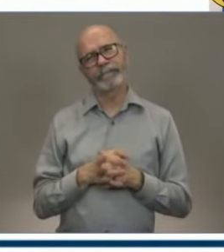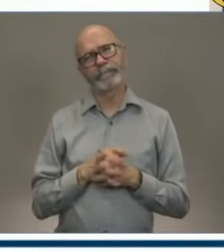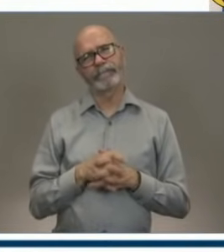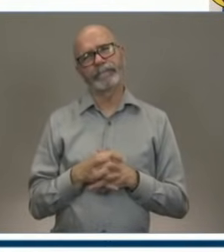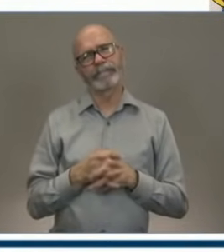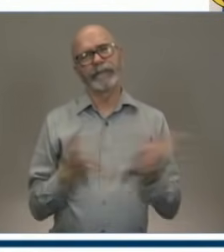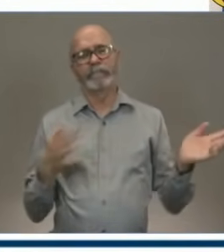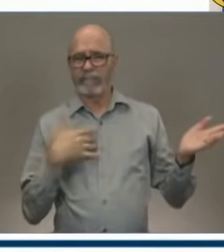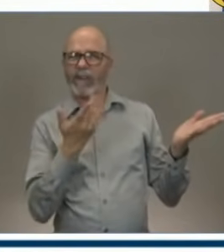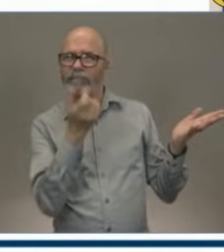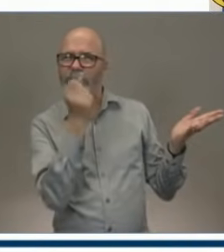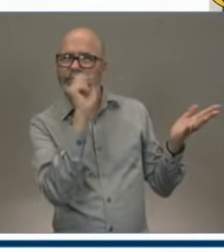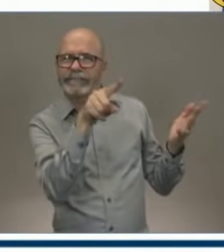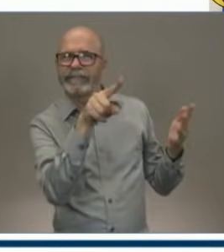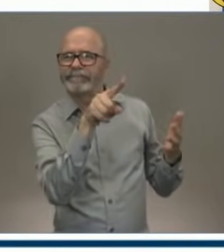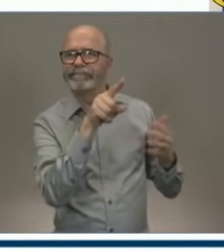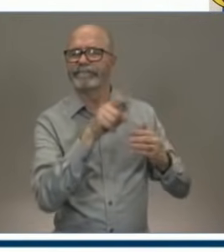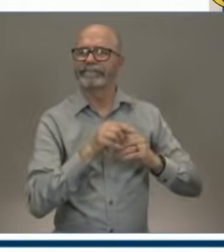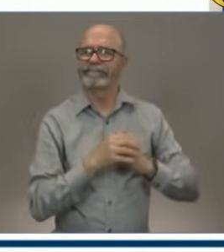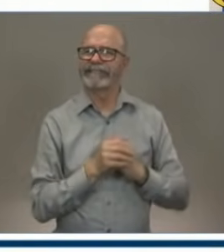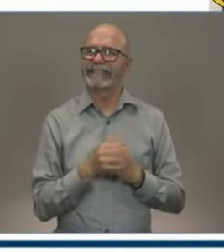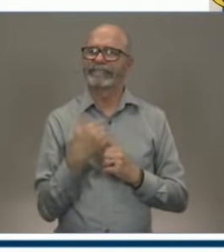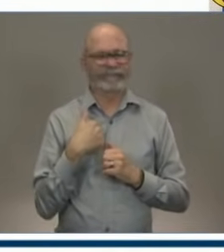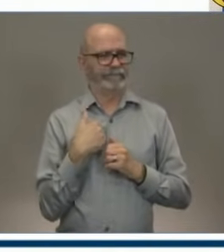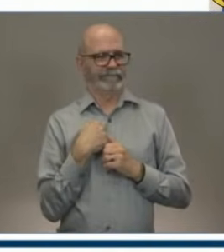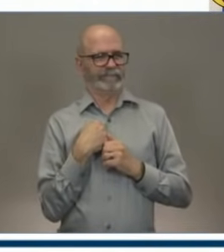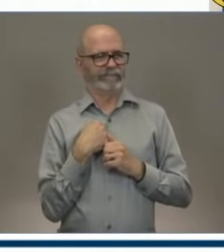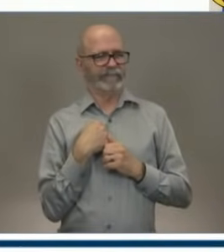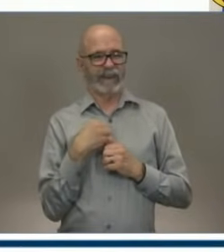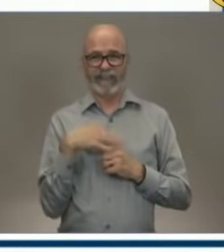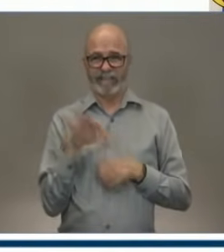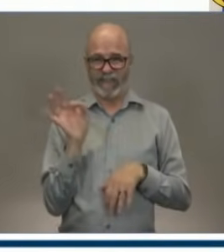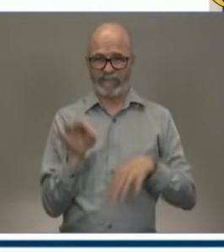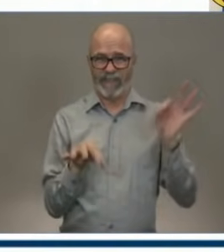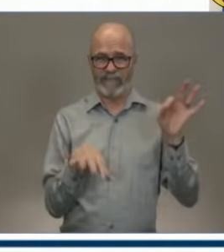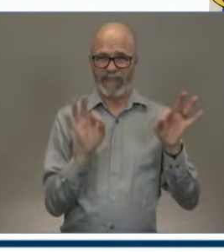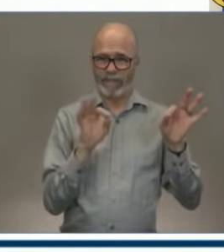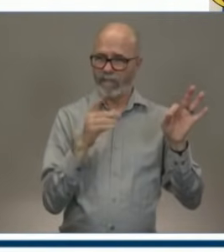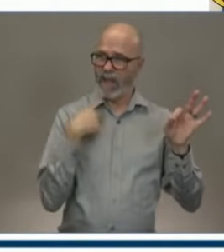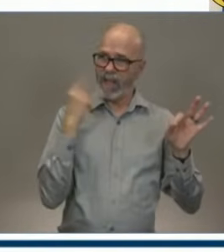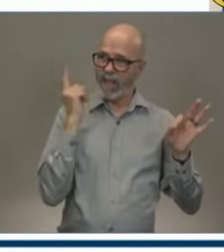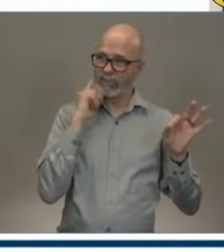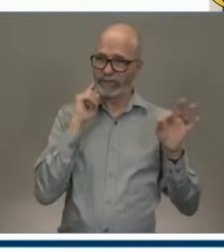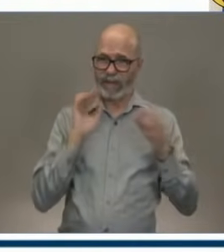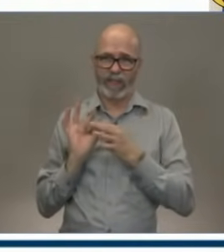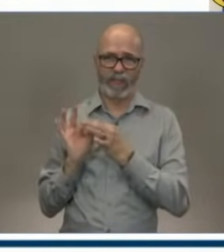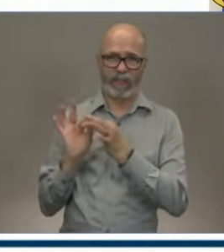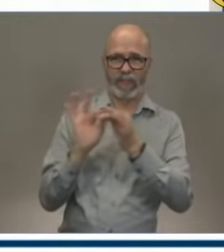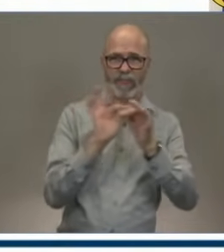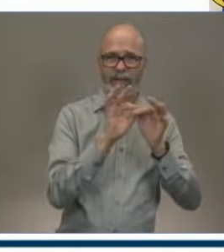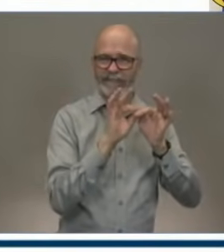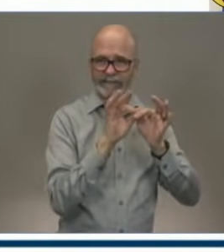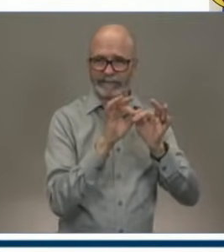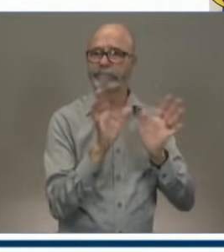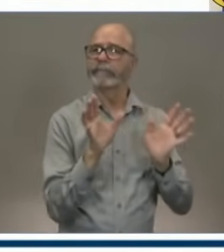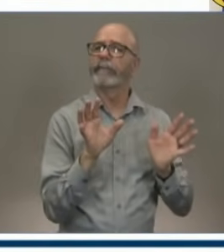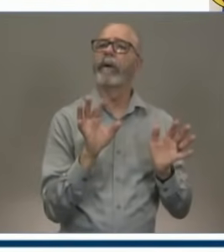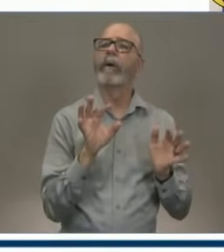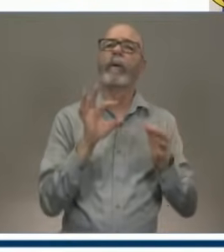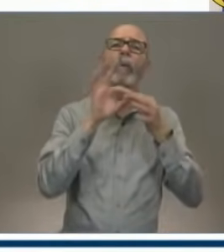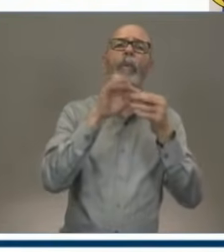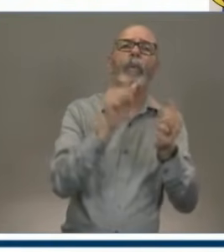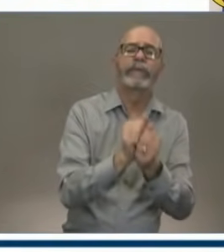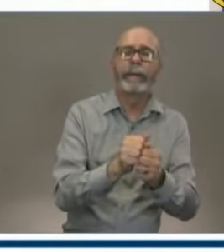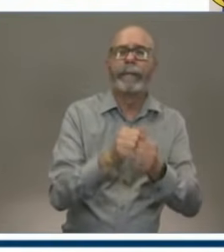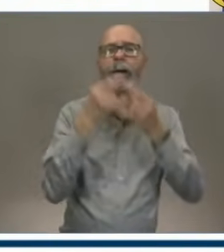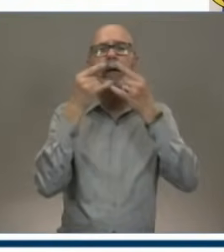on something that I've come across. So we've heard time and time again that face shields don't replace masks, but there are people that are